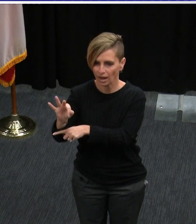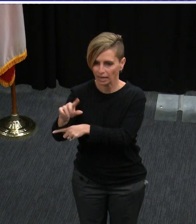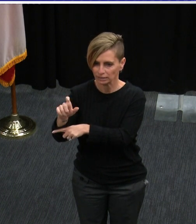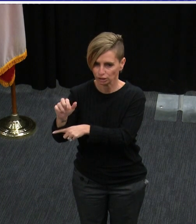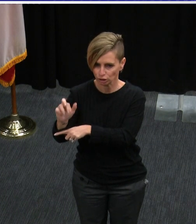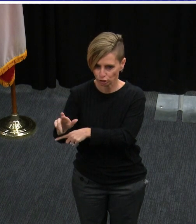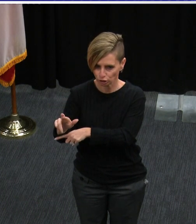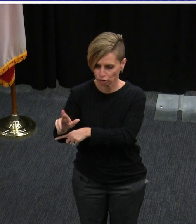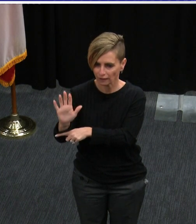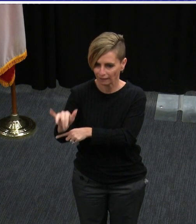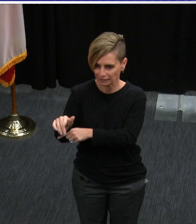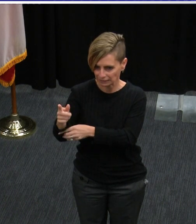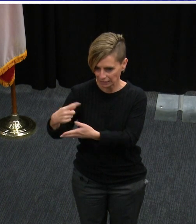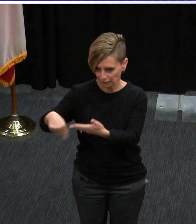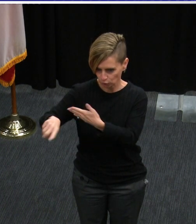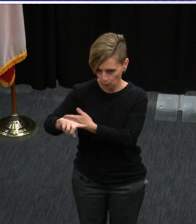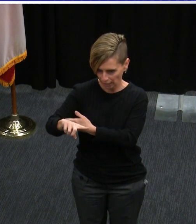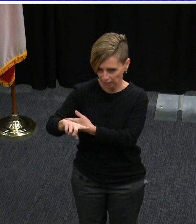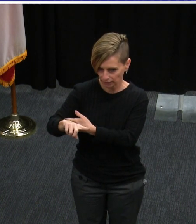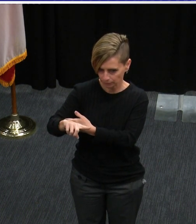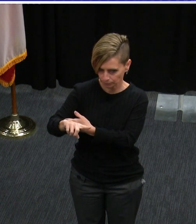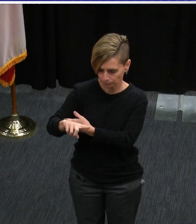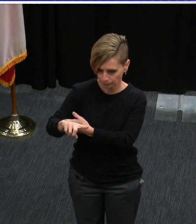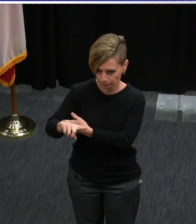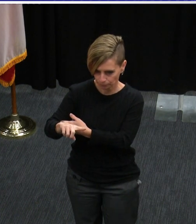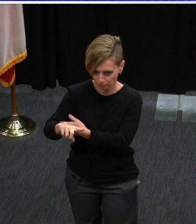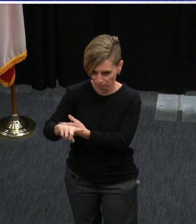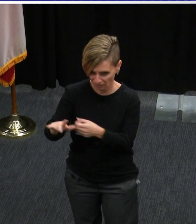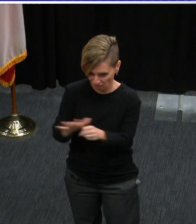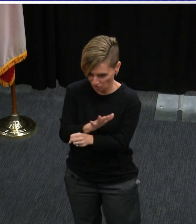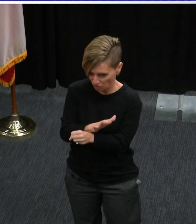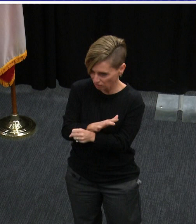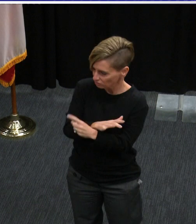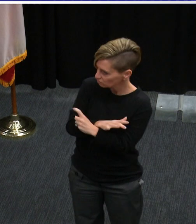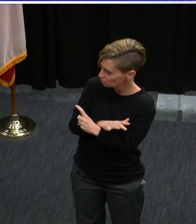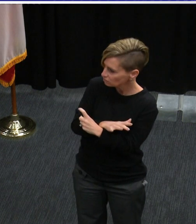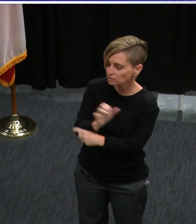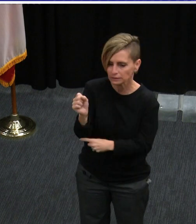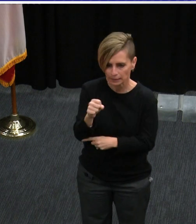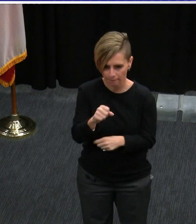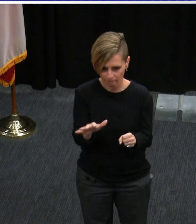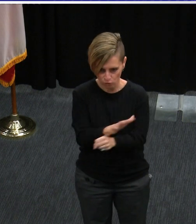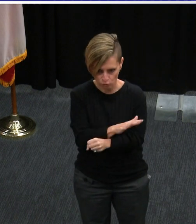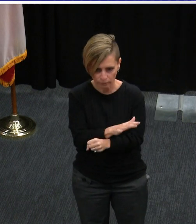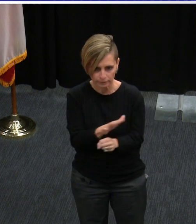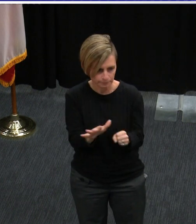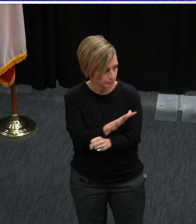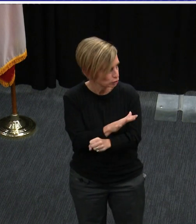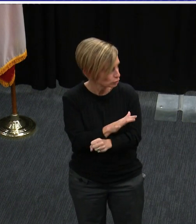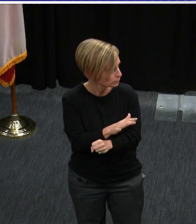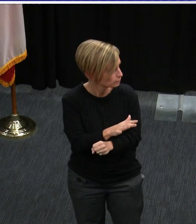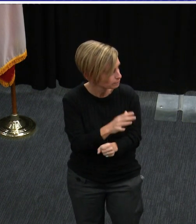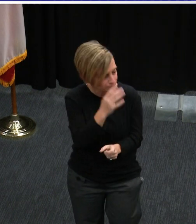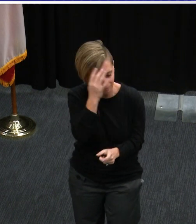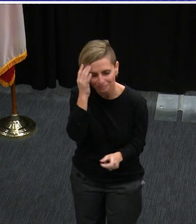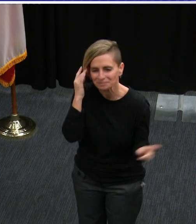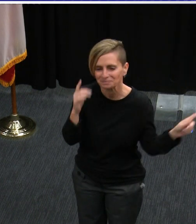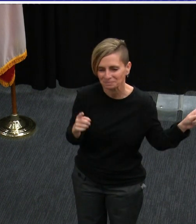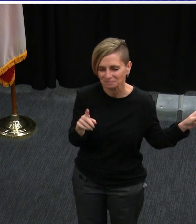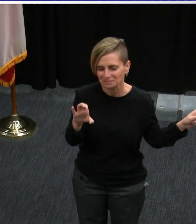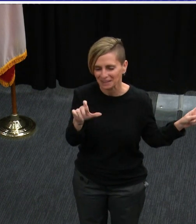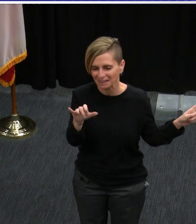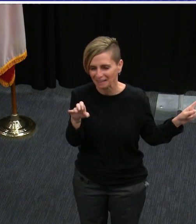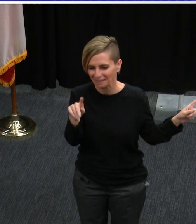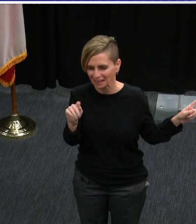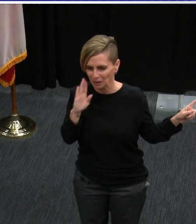Will they open up today? They open up today and they booked already today? Yeah. Go. Okay. We'll let Clint answer that one. Yeah. No